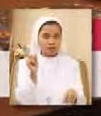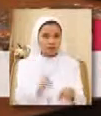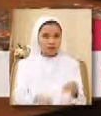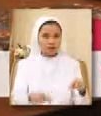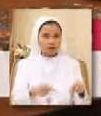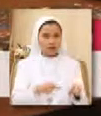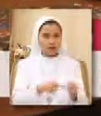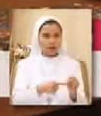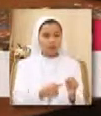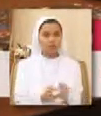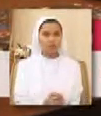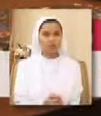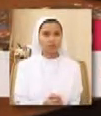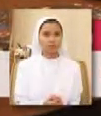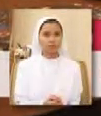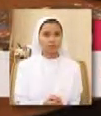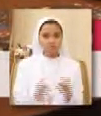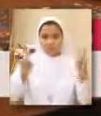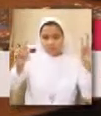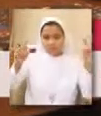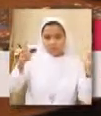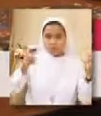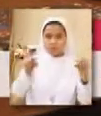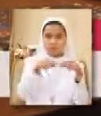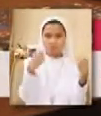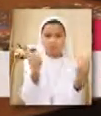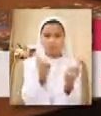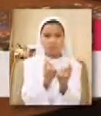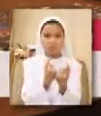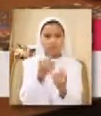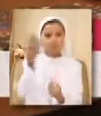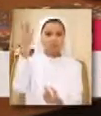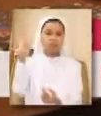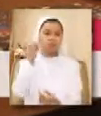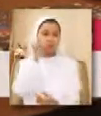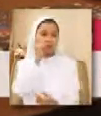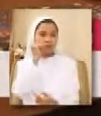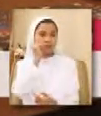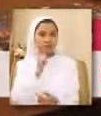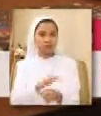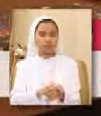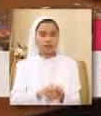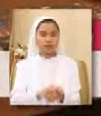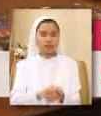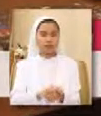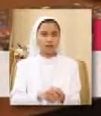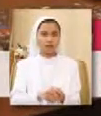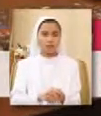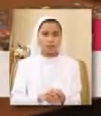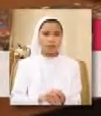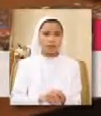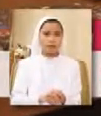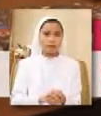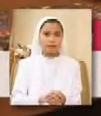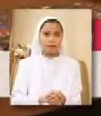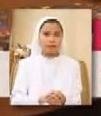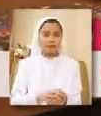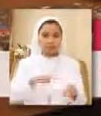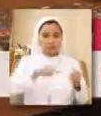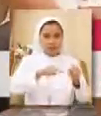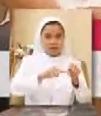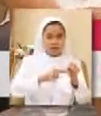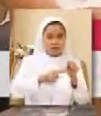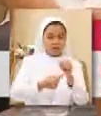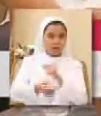ISIS. What is the name of this group, sister? The Missionaries of the Poor Sisters. These are local ladies. Group, huh? But it